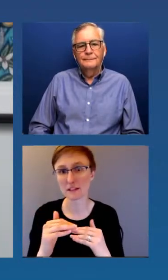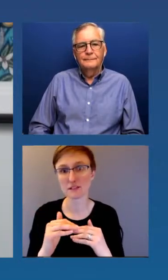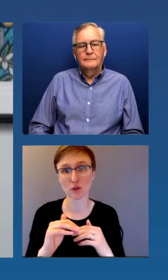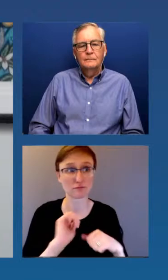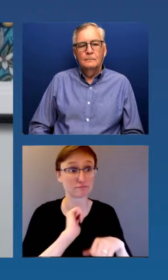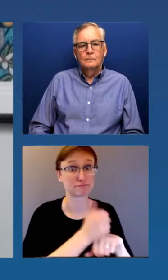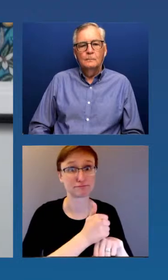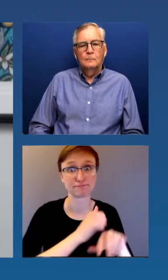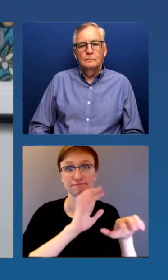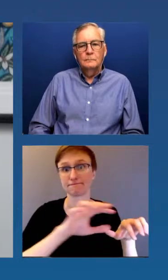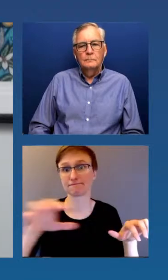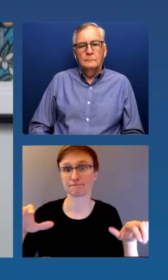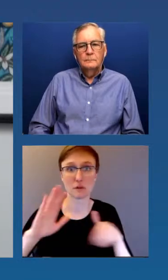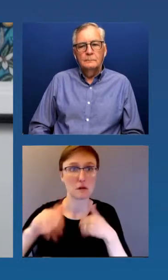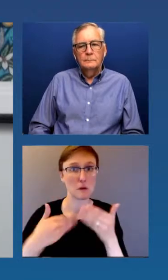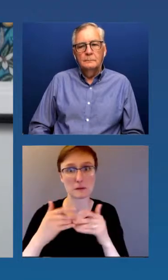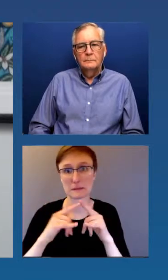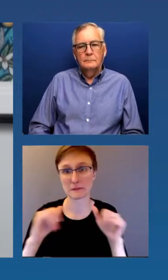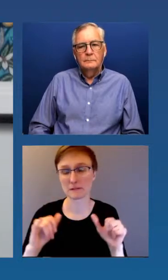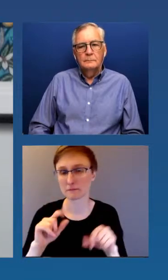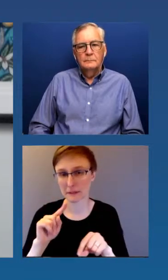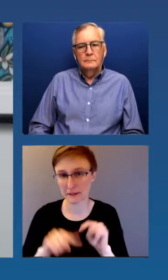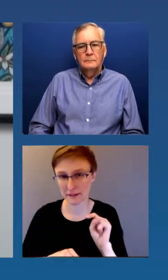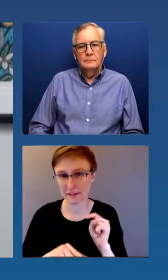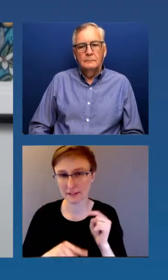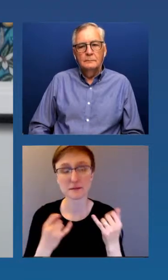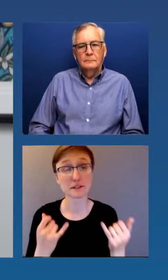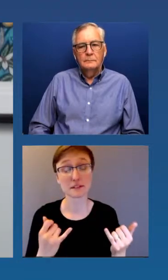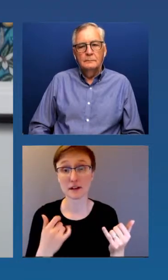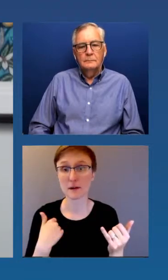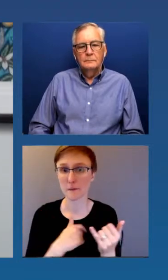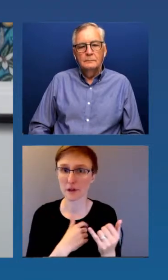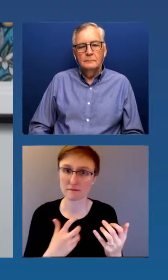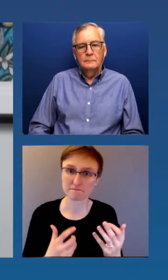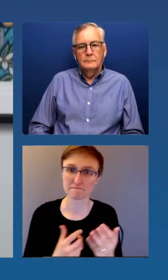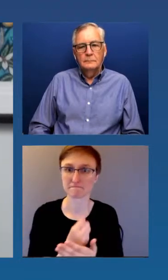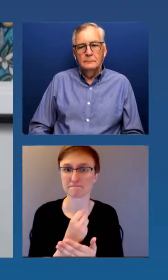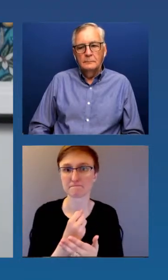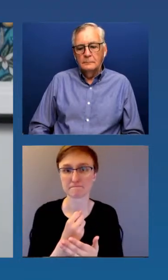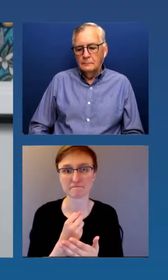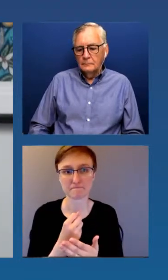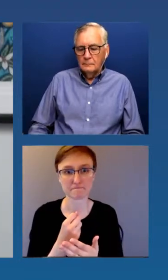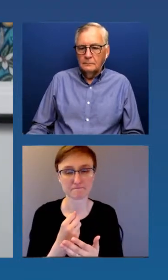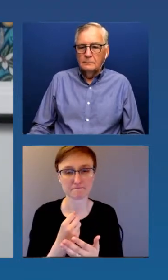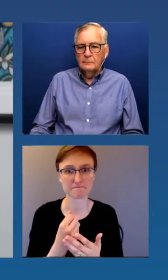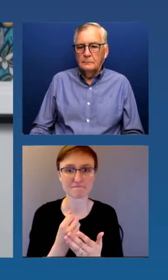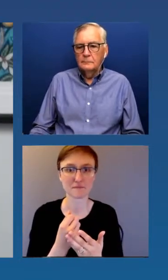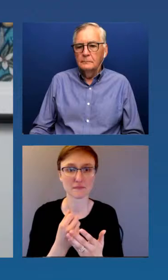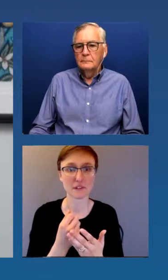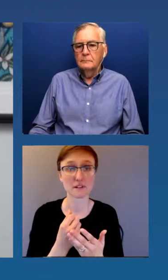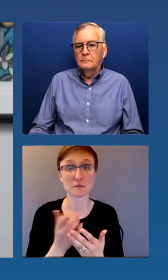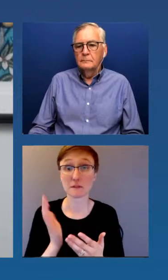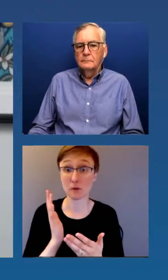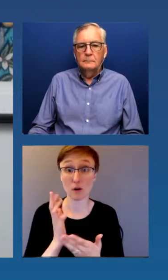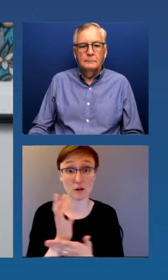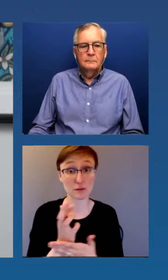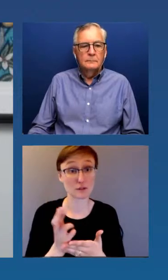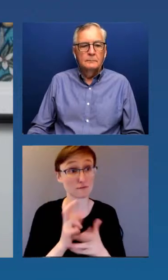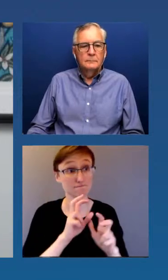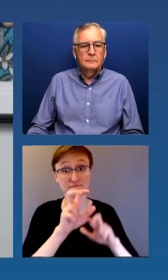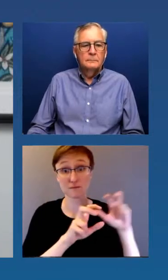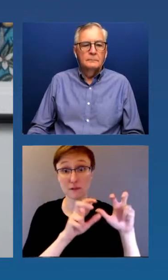why we're taking now the opportunity of resources that have invested in the large clinics to have